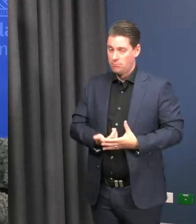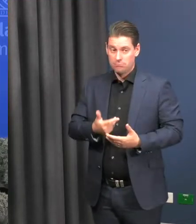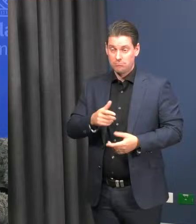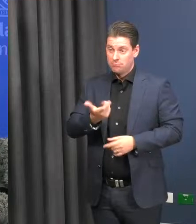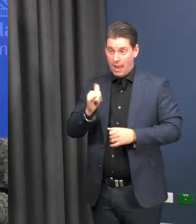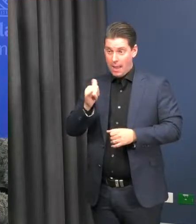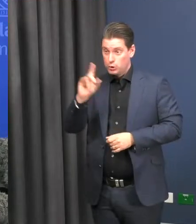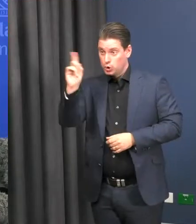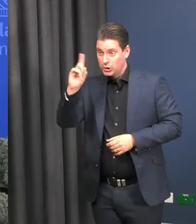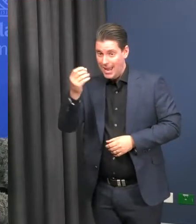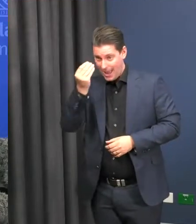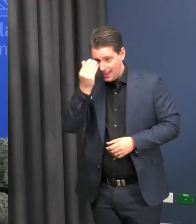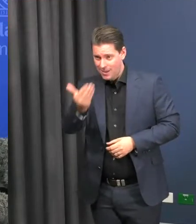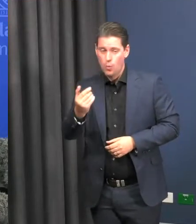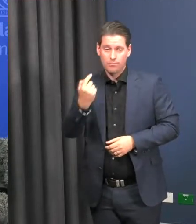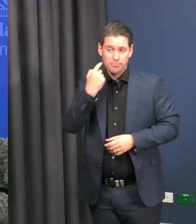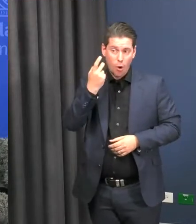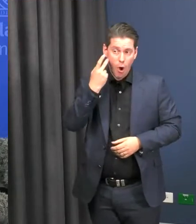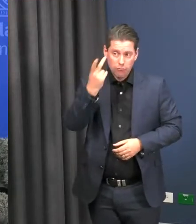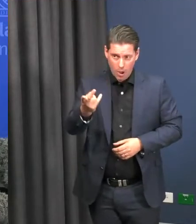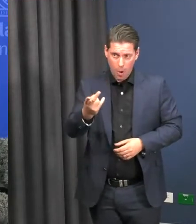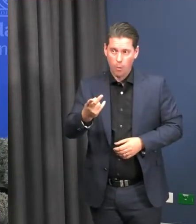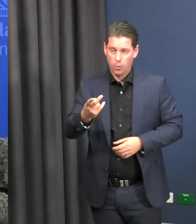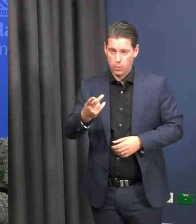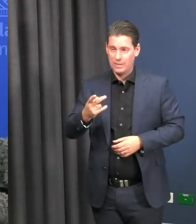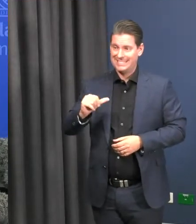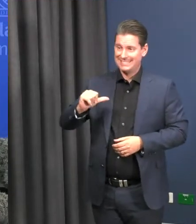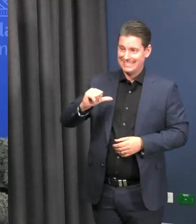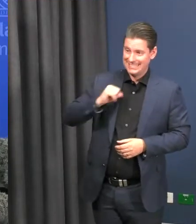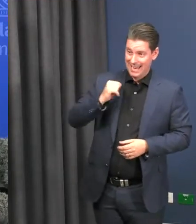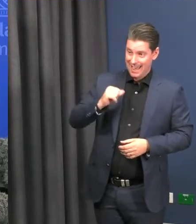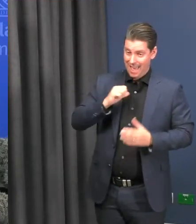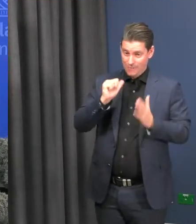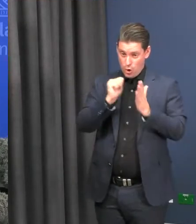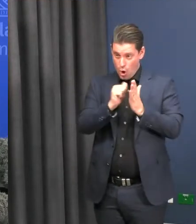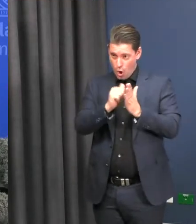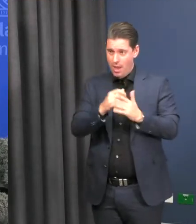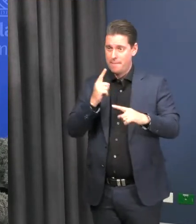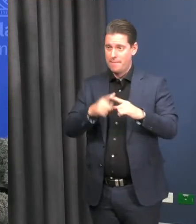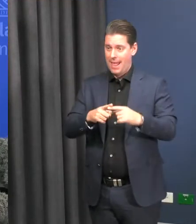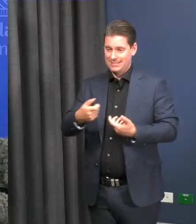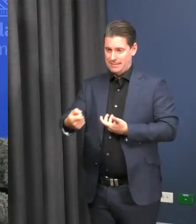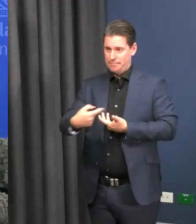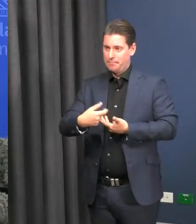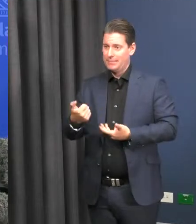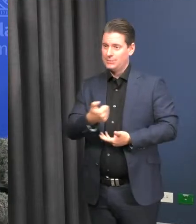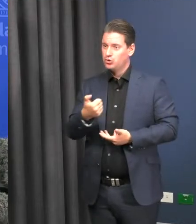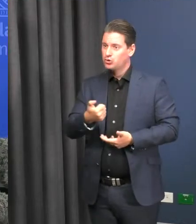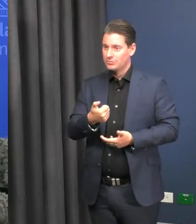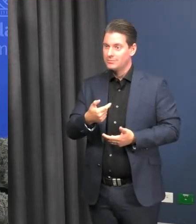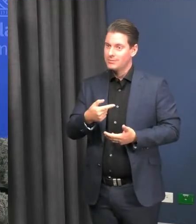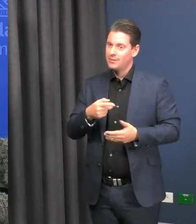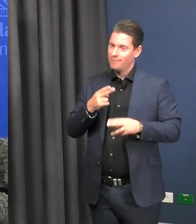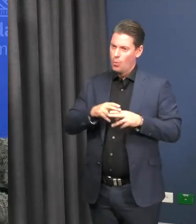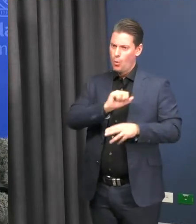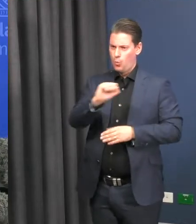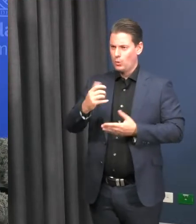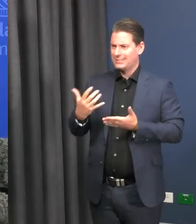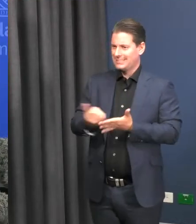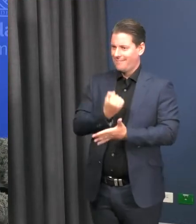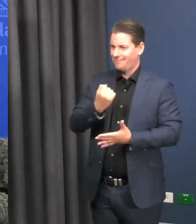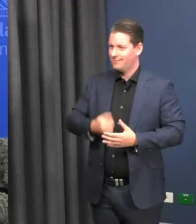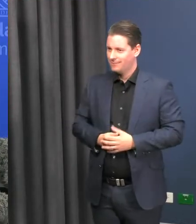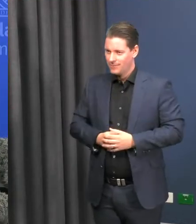today or over the next coming days, those personnel and those alerts are there to keep you safe. We